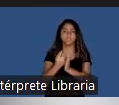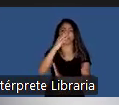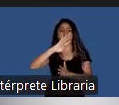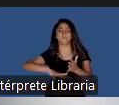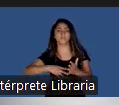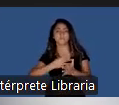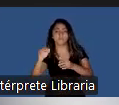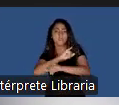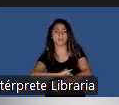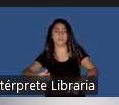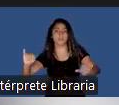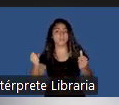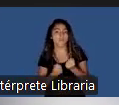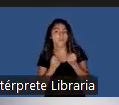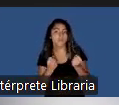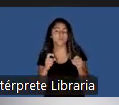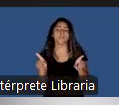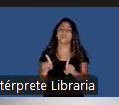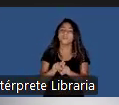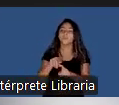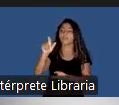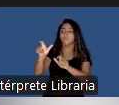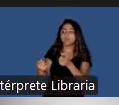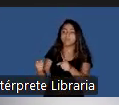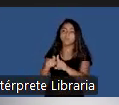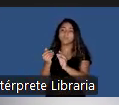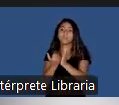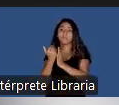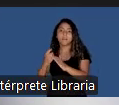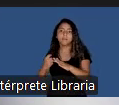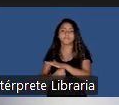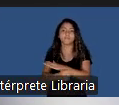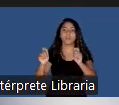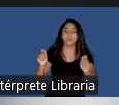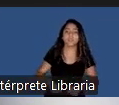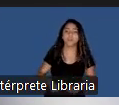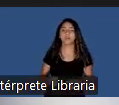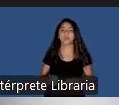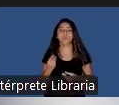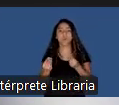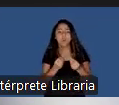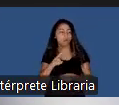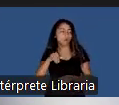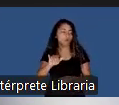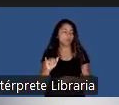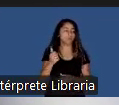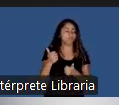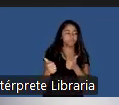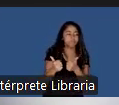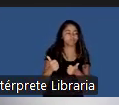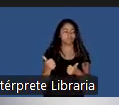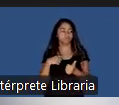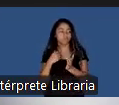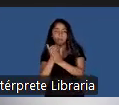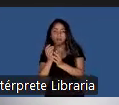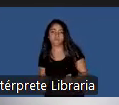that we have a robust campaign calendar offering more opportunities for our partners to invest with a healthy ROI